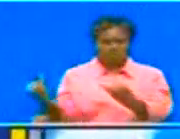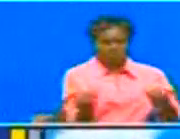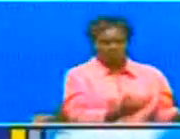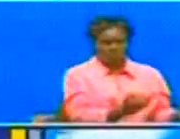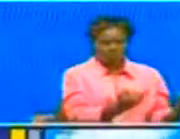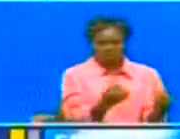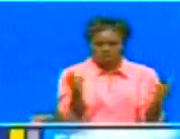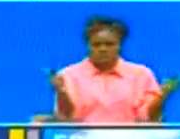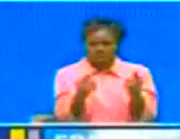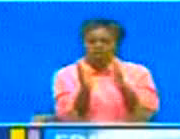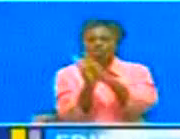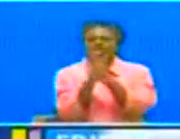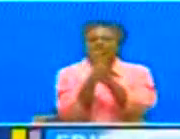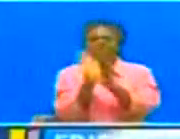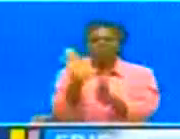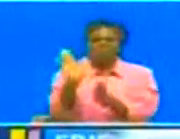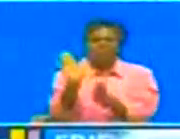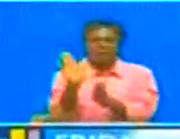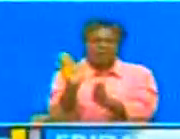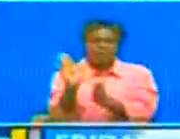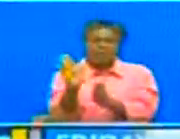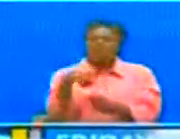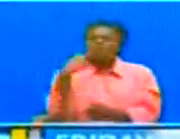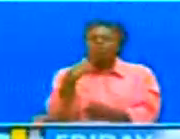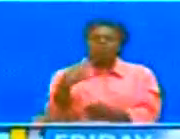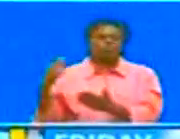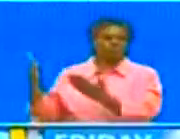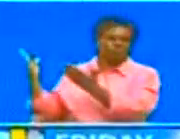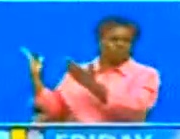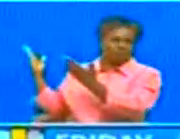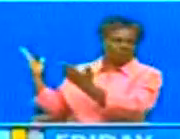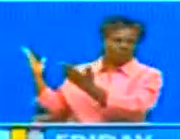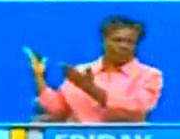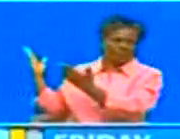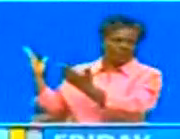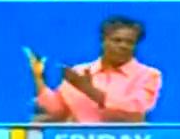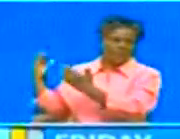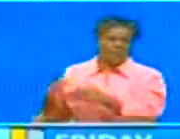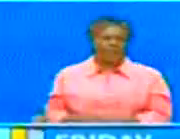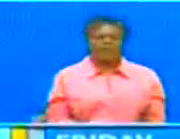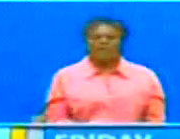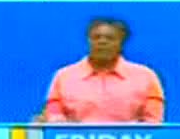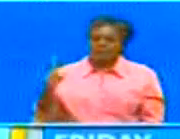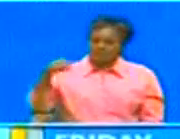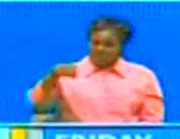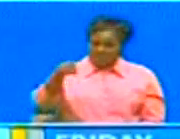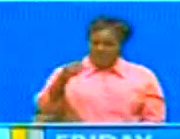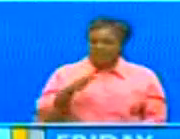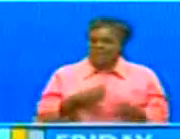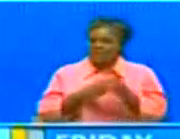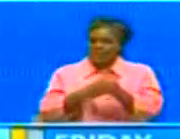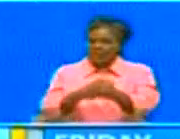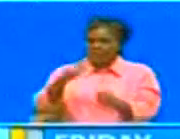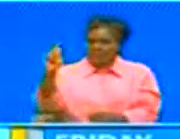to you, a short profile. Let's start with, of course, who he is. There you go. He was just here. So he is a leading